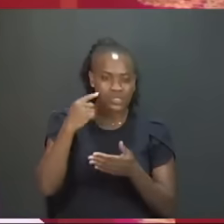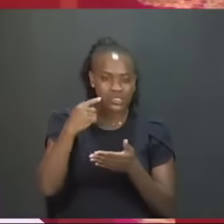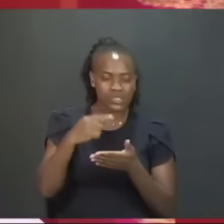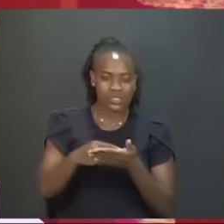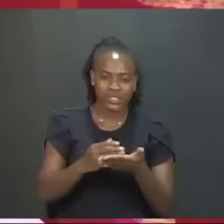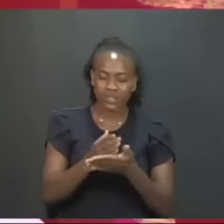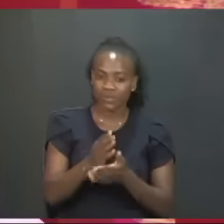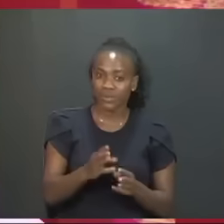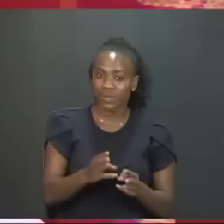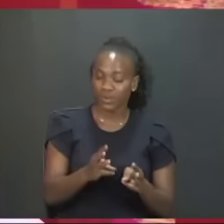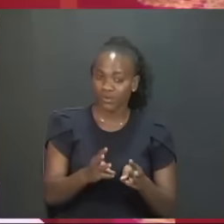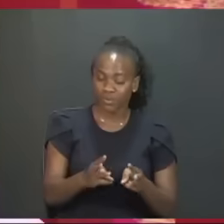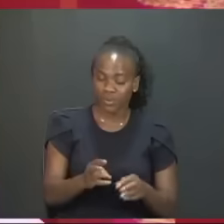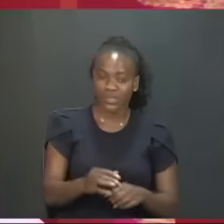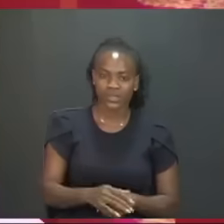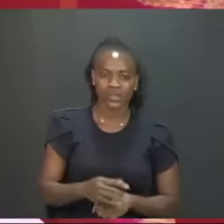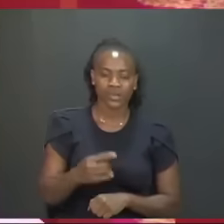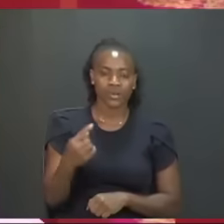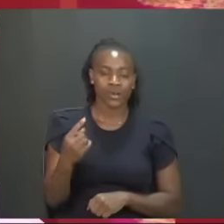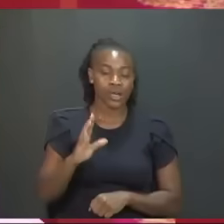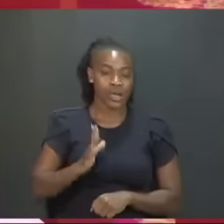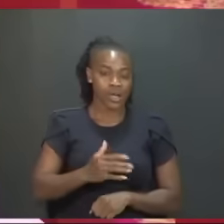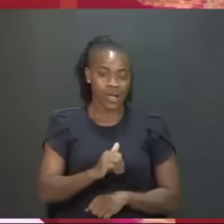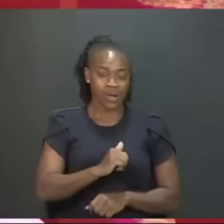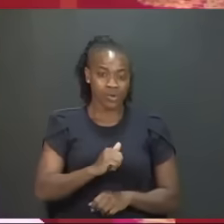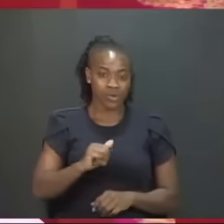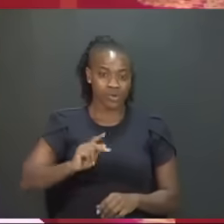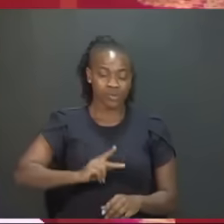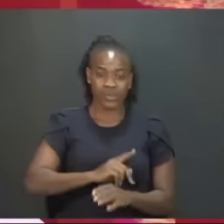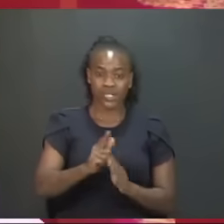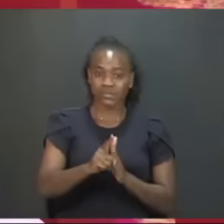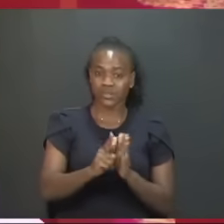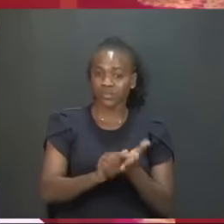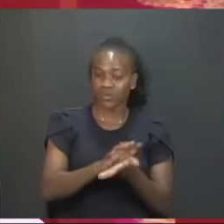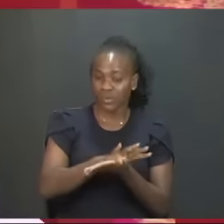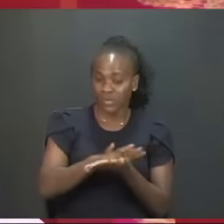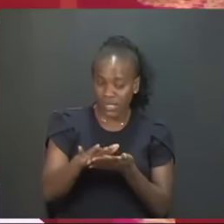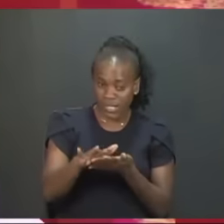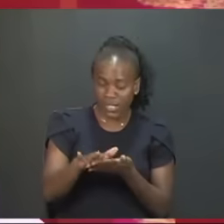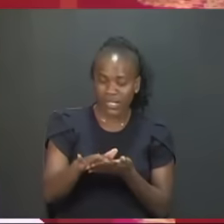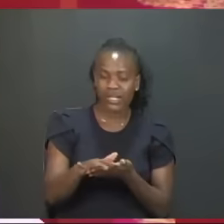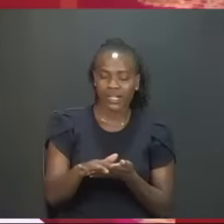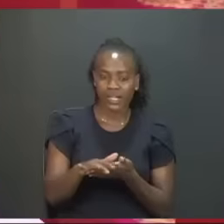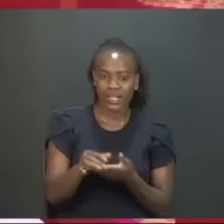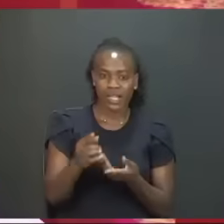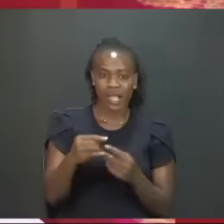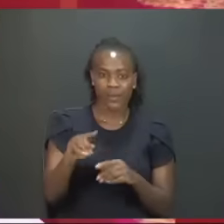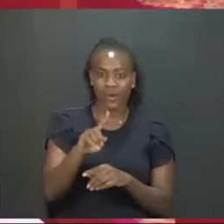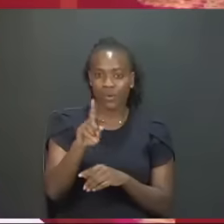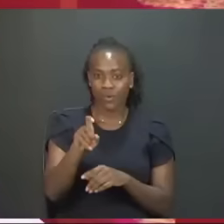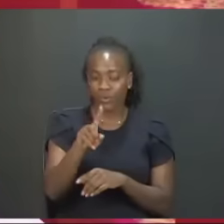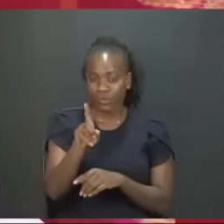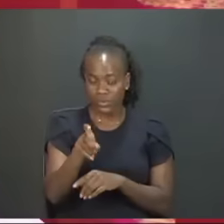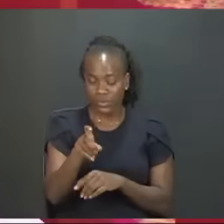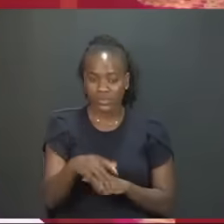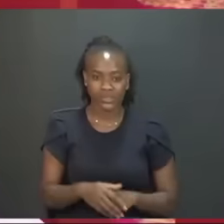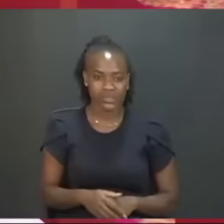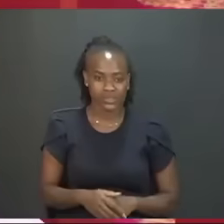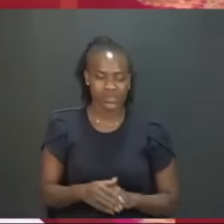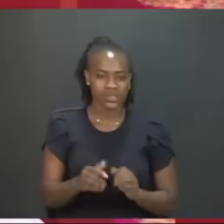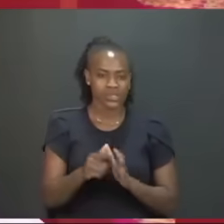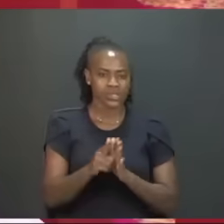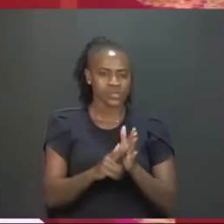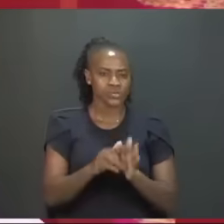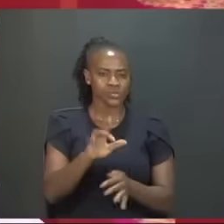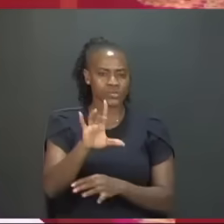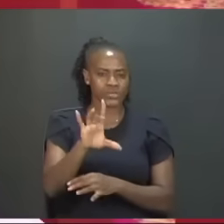perspective. Our own standing orders are very clear on questions. Order